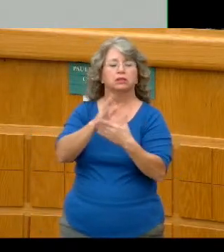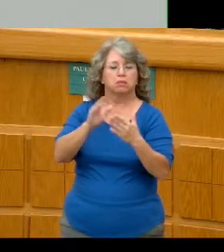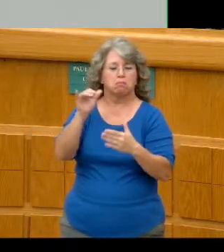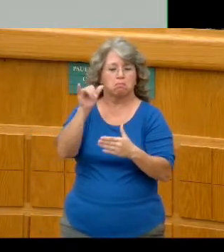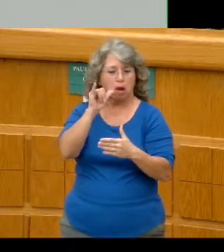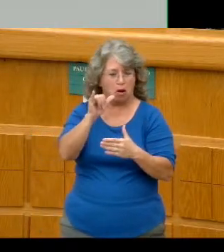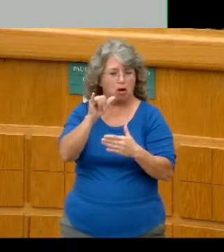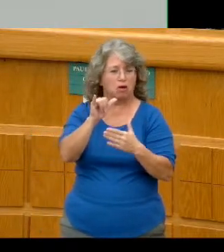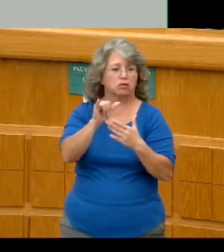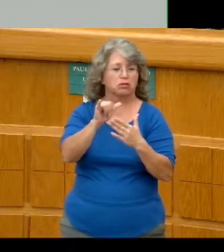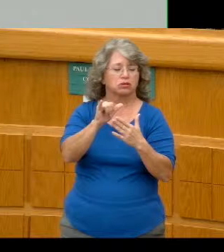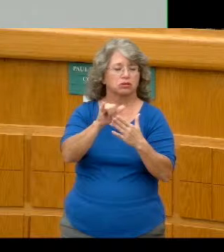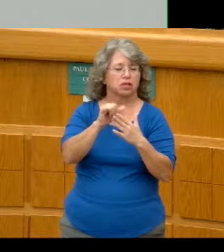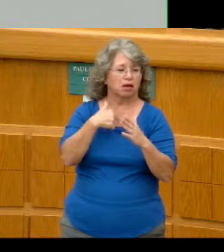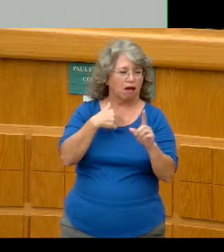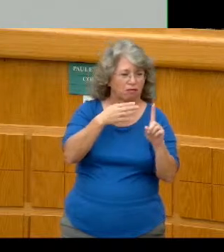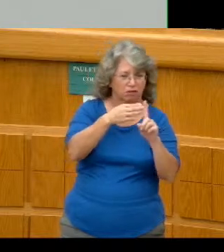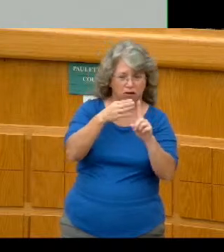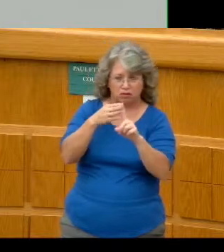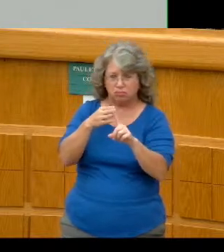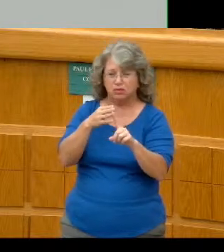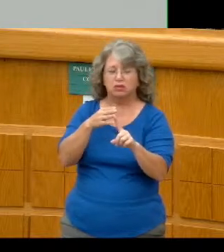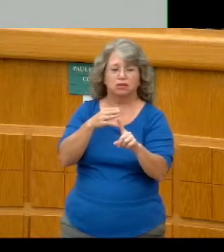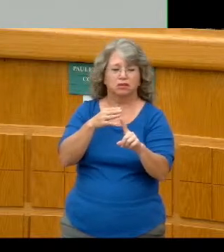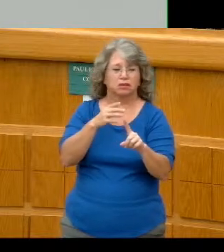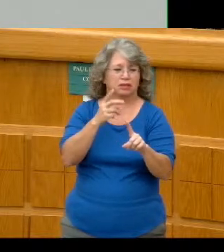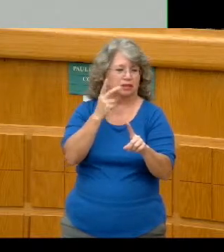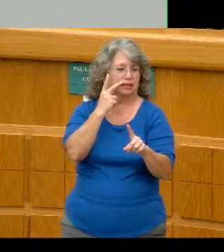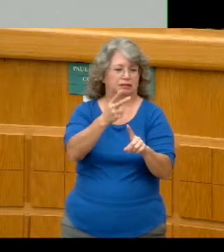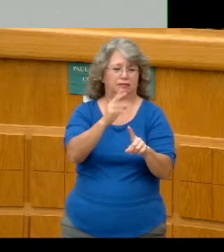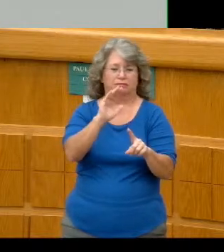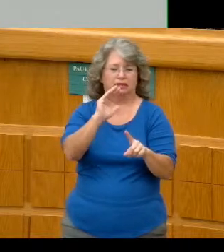operating. So I'm not sure what kind of effect that has.